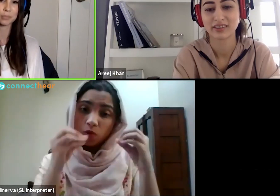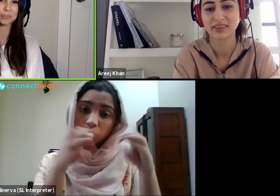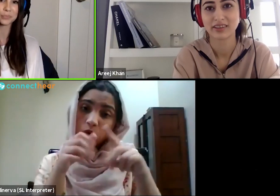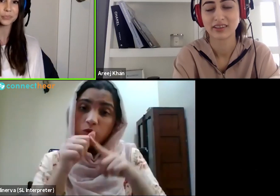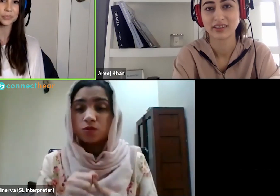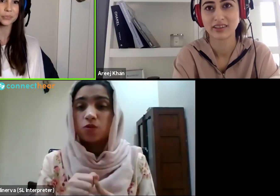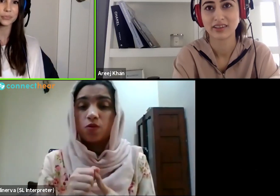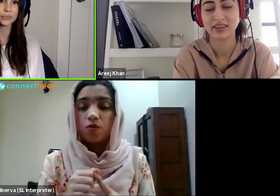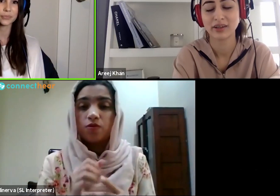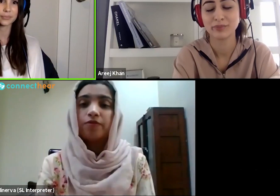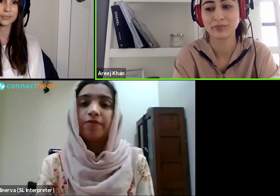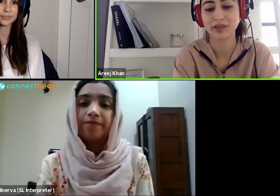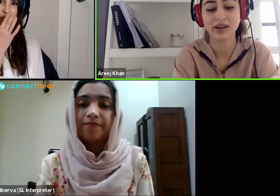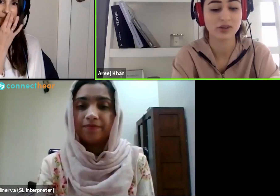So